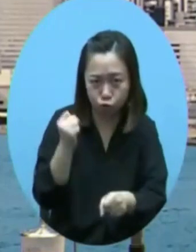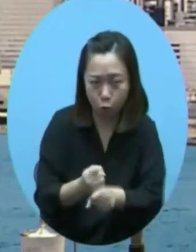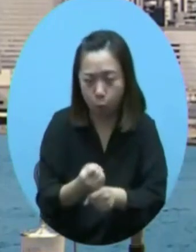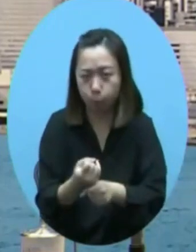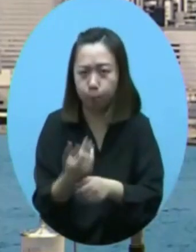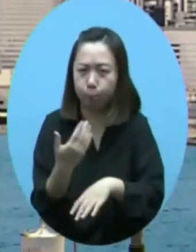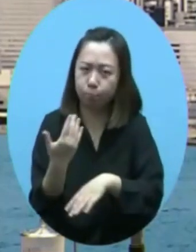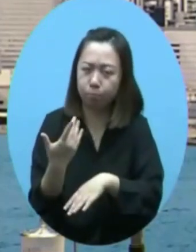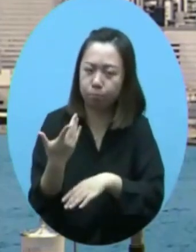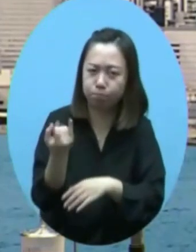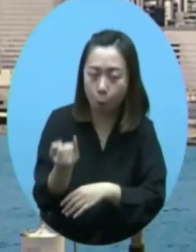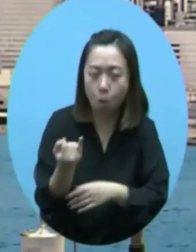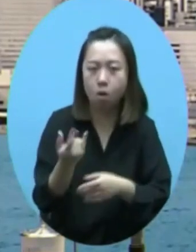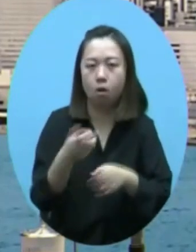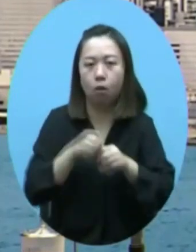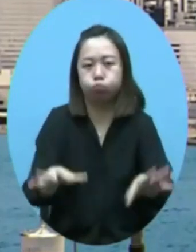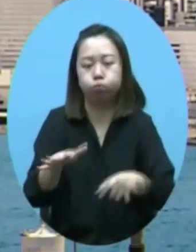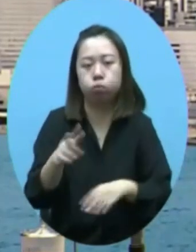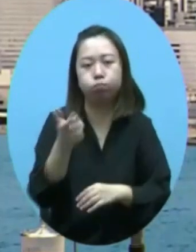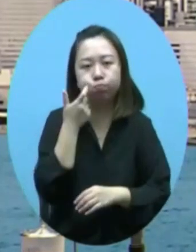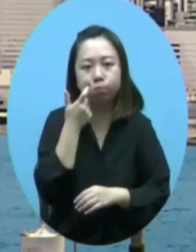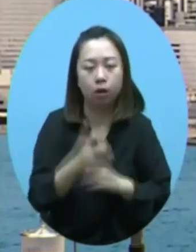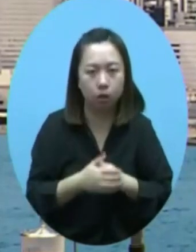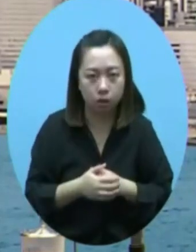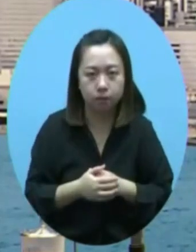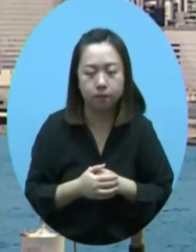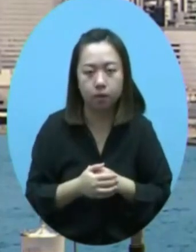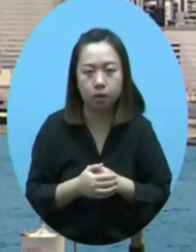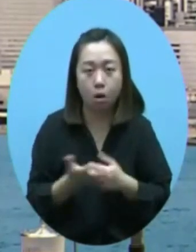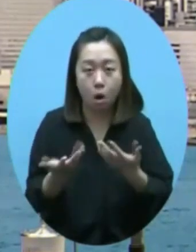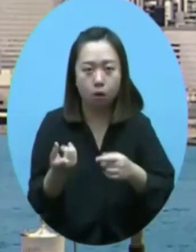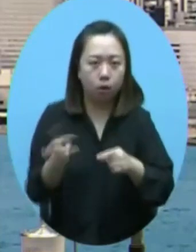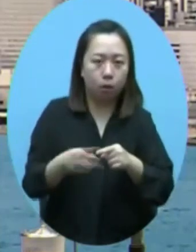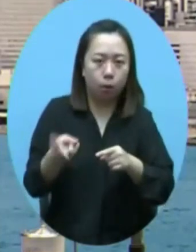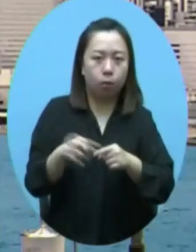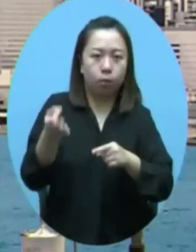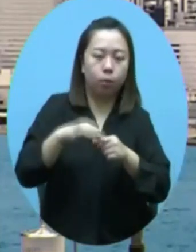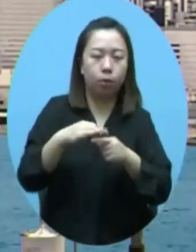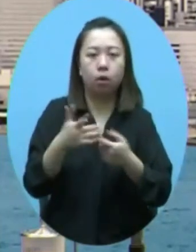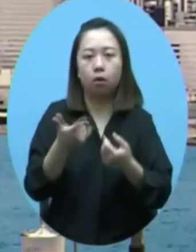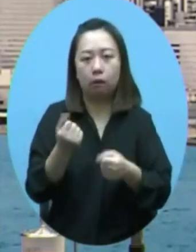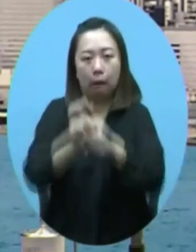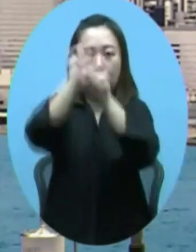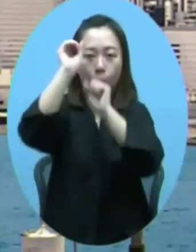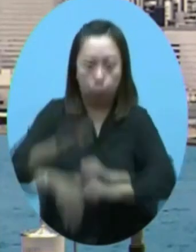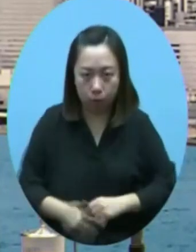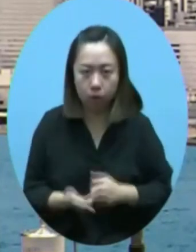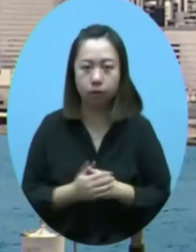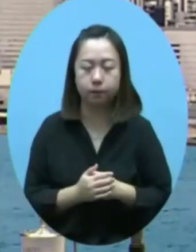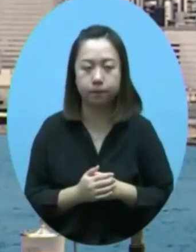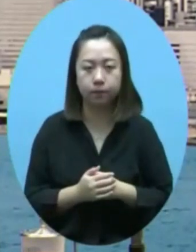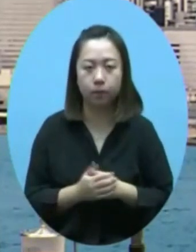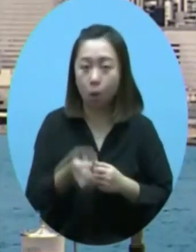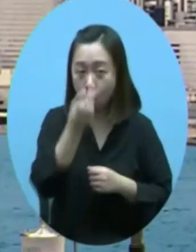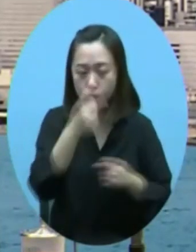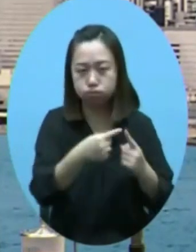if they have some shortcomings in the infection control, it could be highly contagious. It could multiply by manifold or going